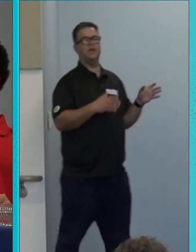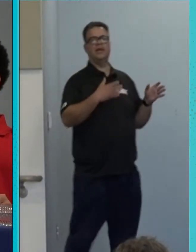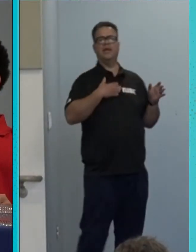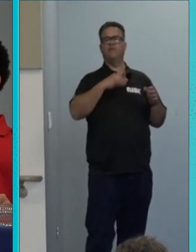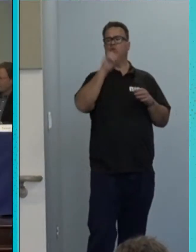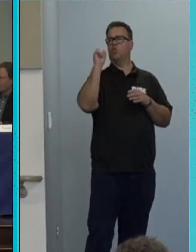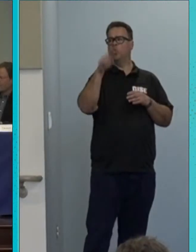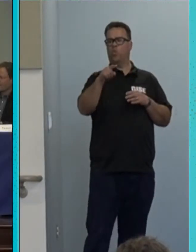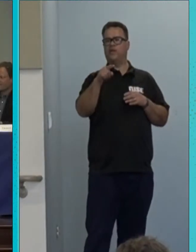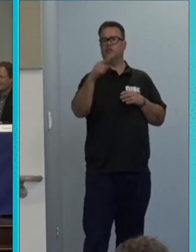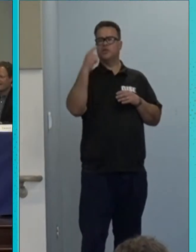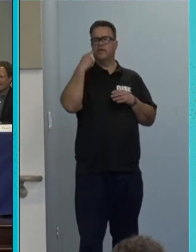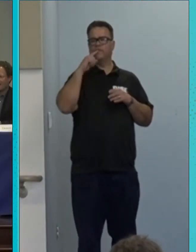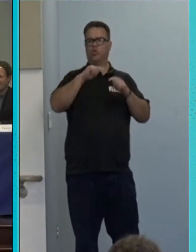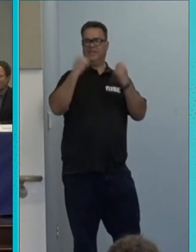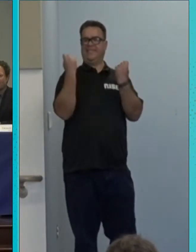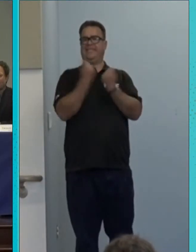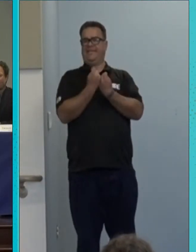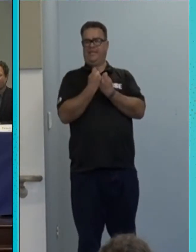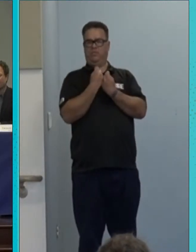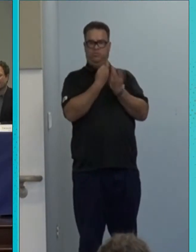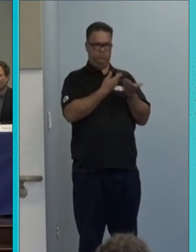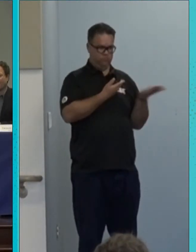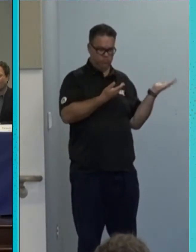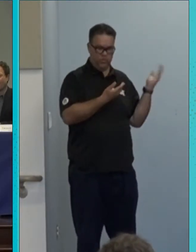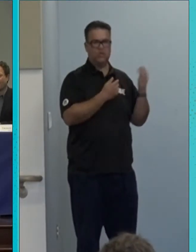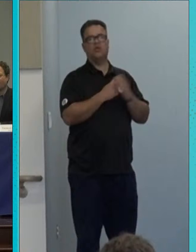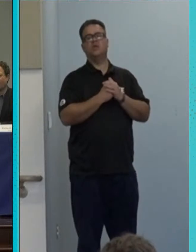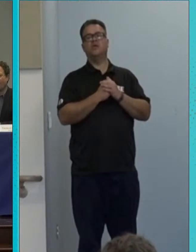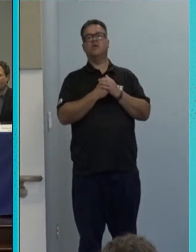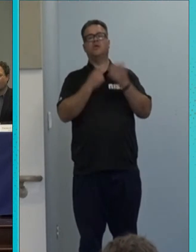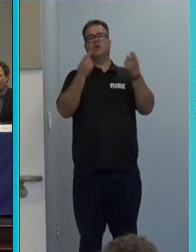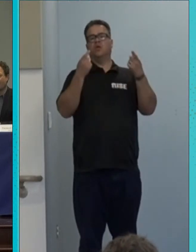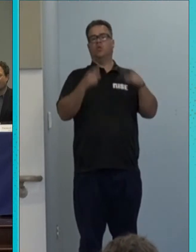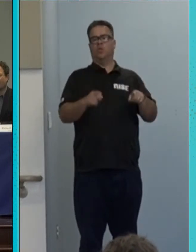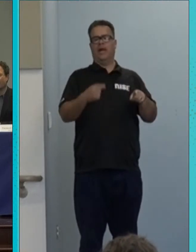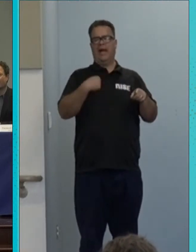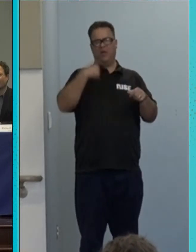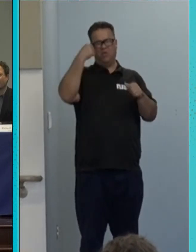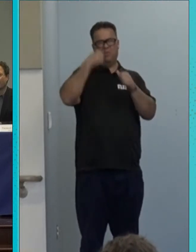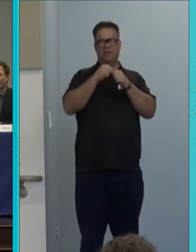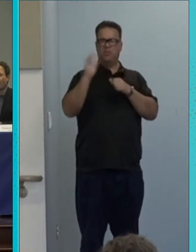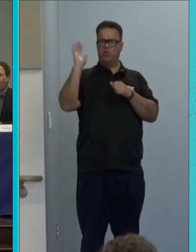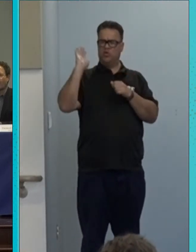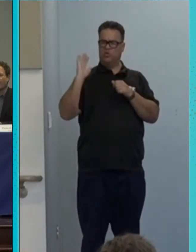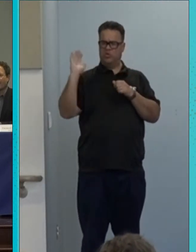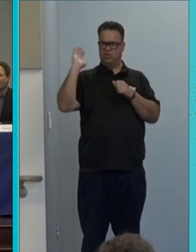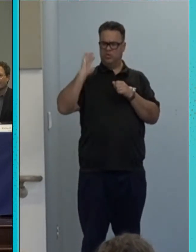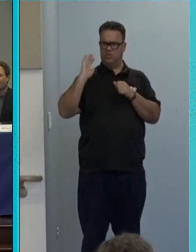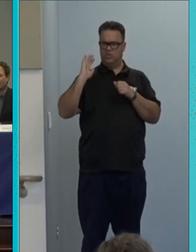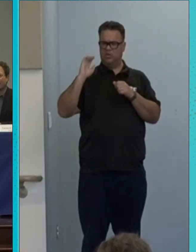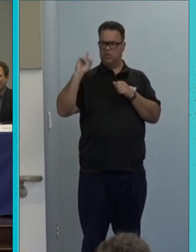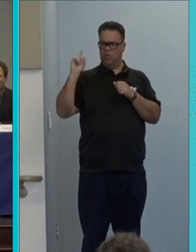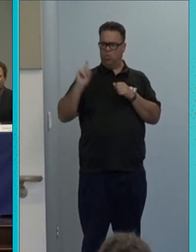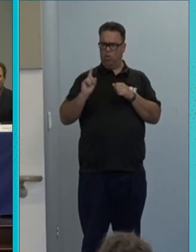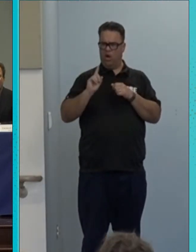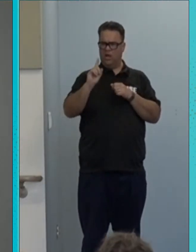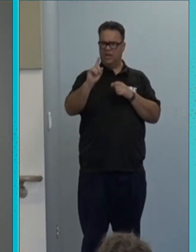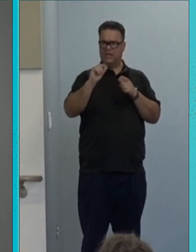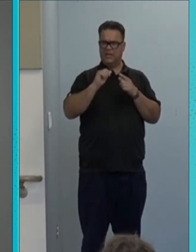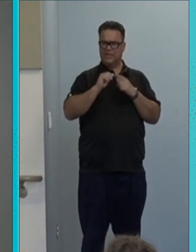have a question for the team. When I remember walking into